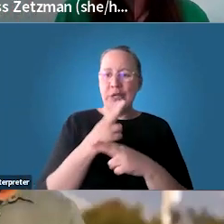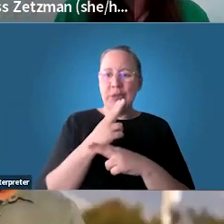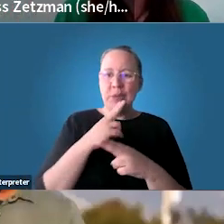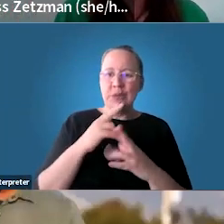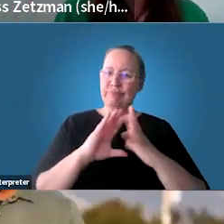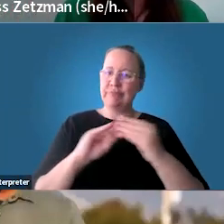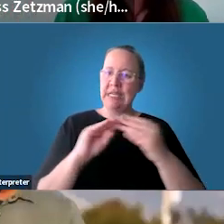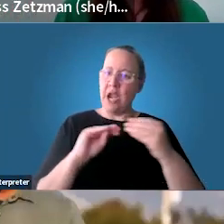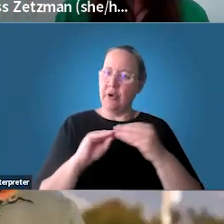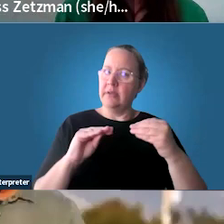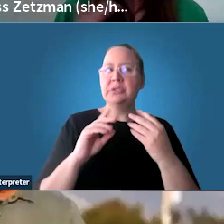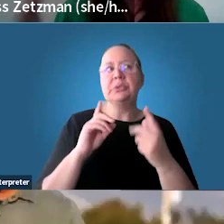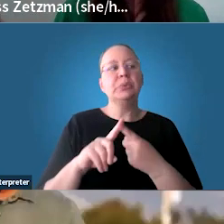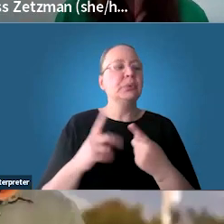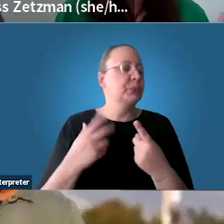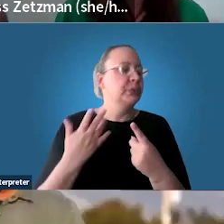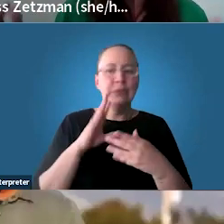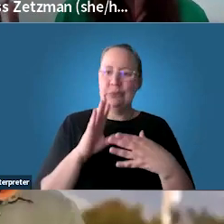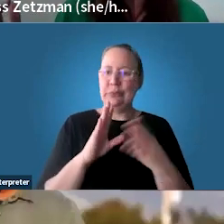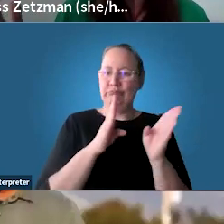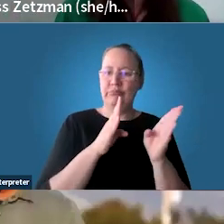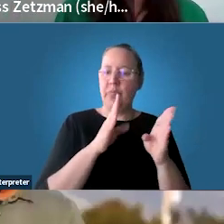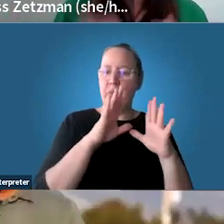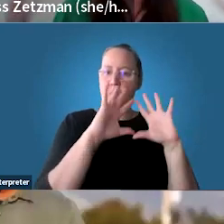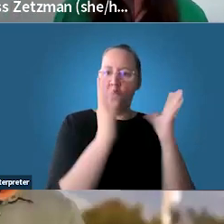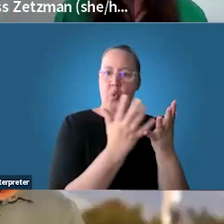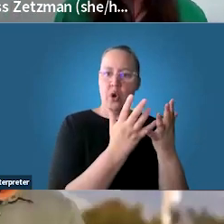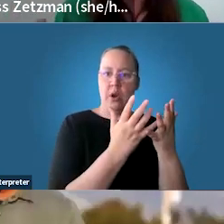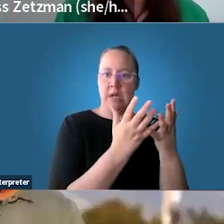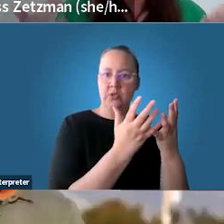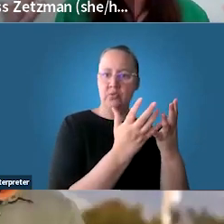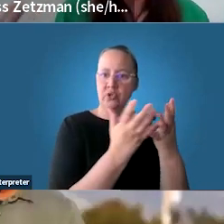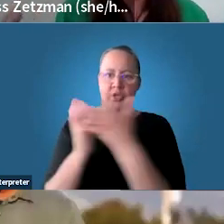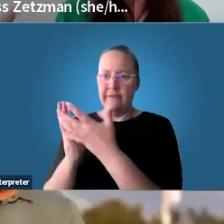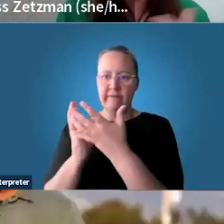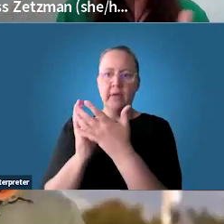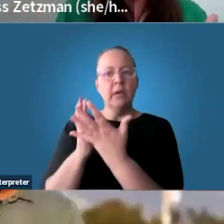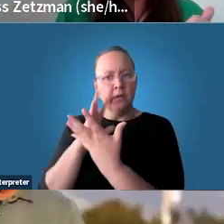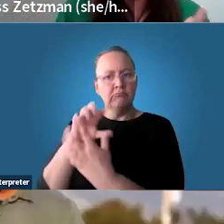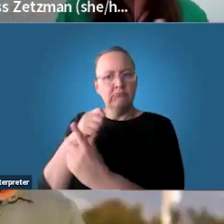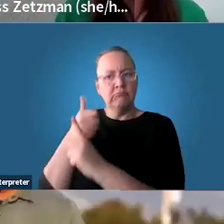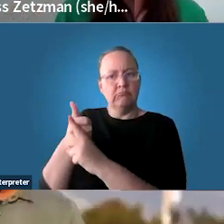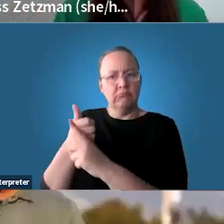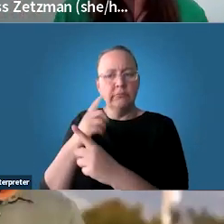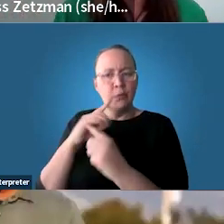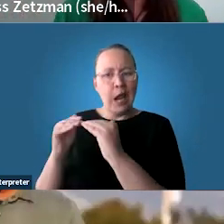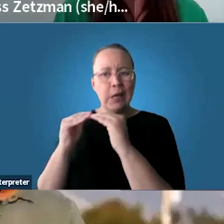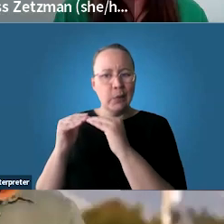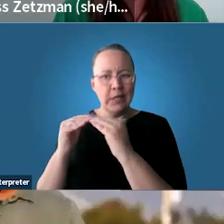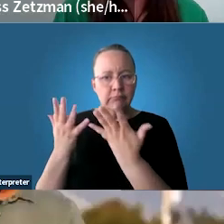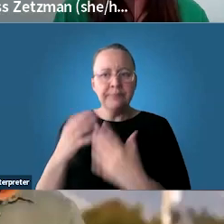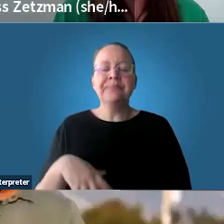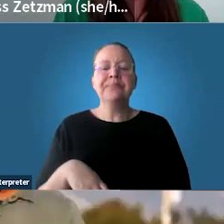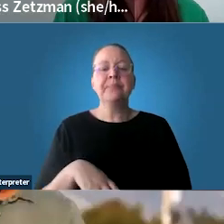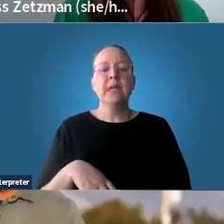narratives to shift the world to create the environment where health equity is possible.